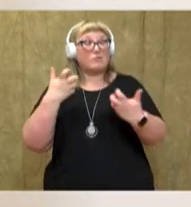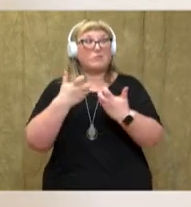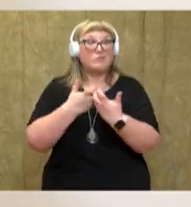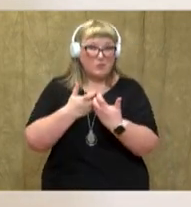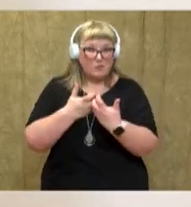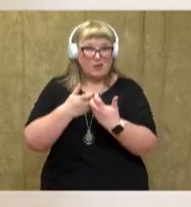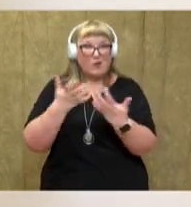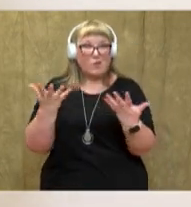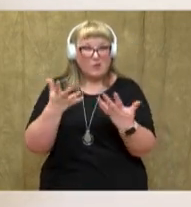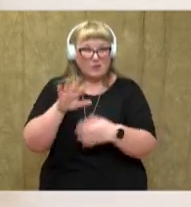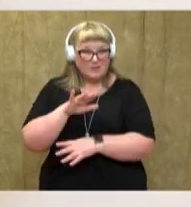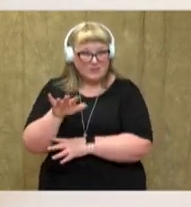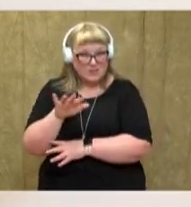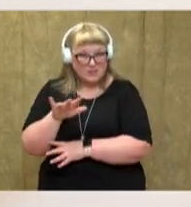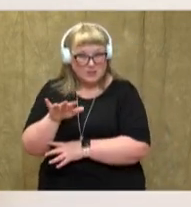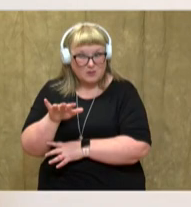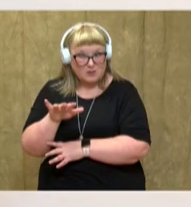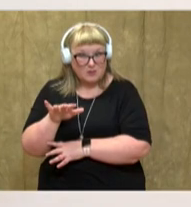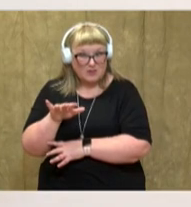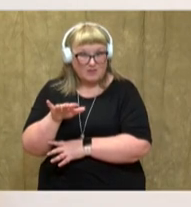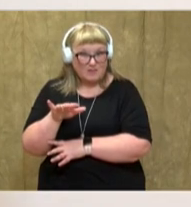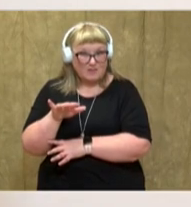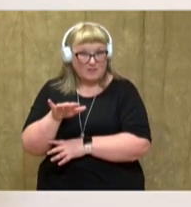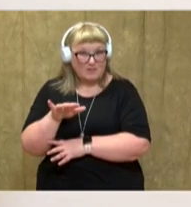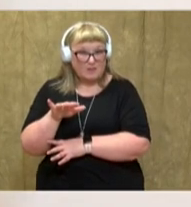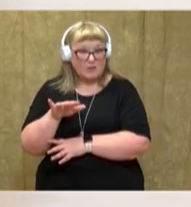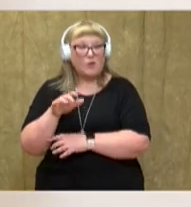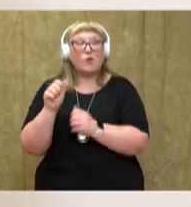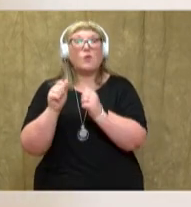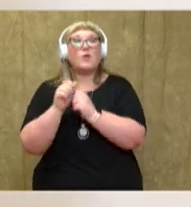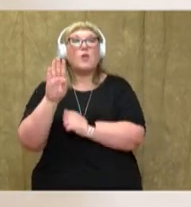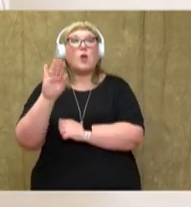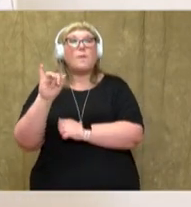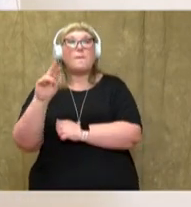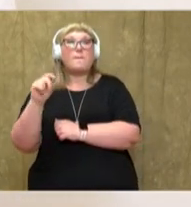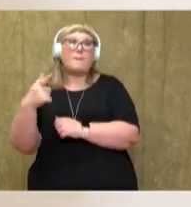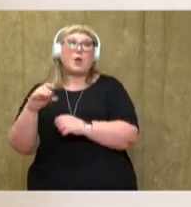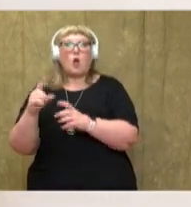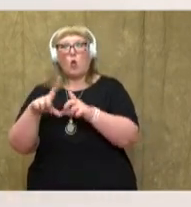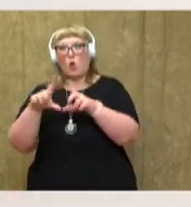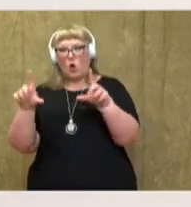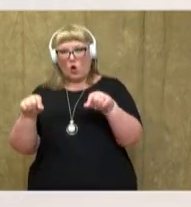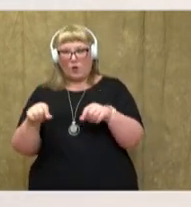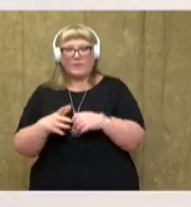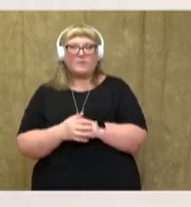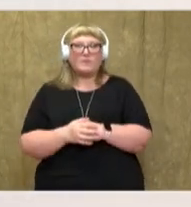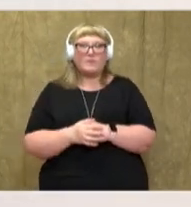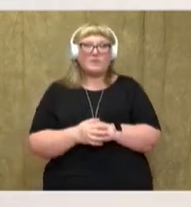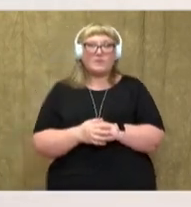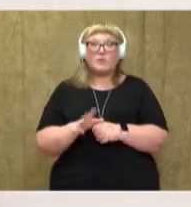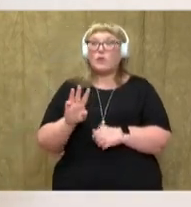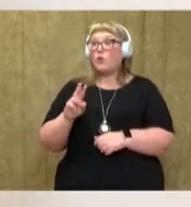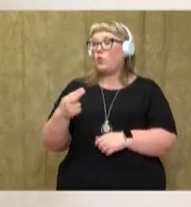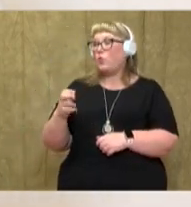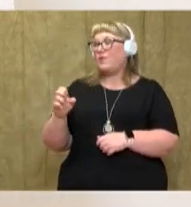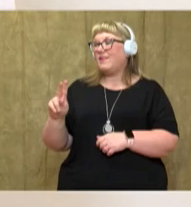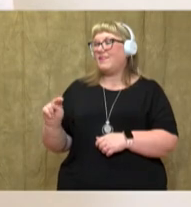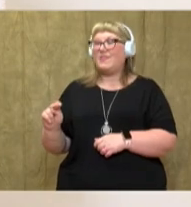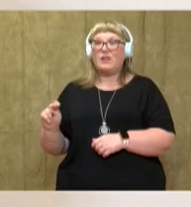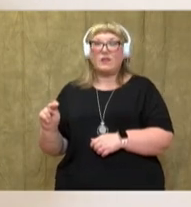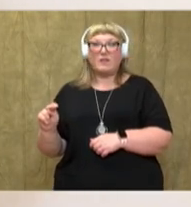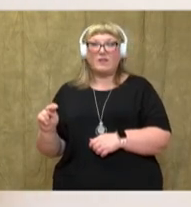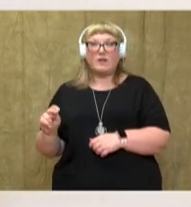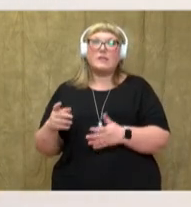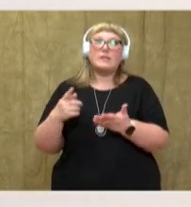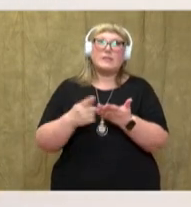together on our paper here on our bingo card. Now remember, when we say it, sounds a bit different sometimes.